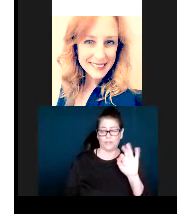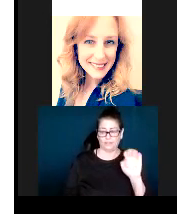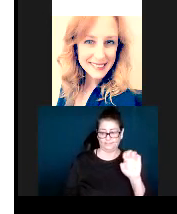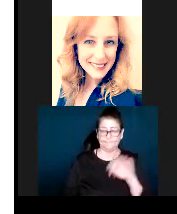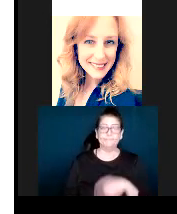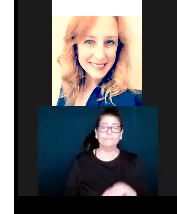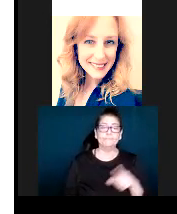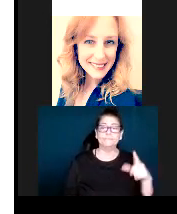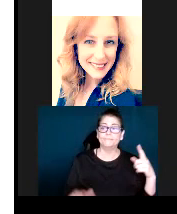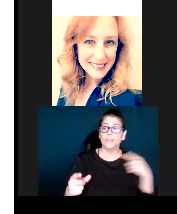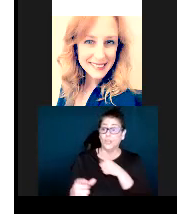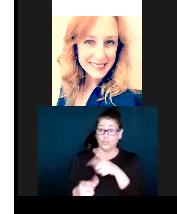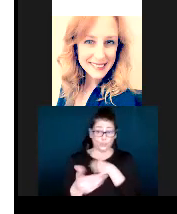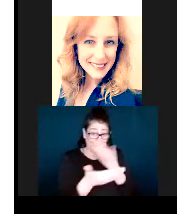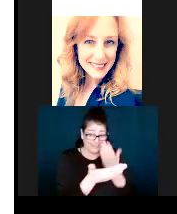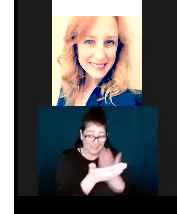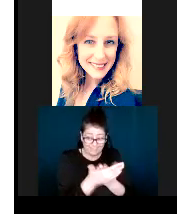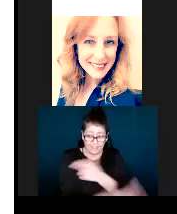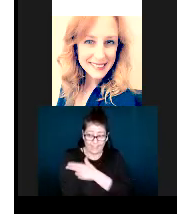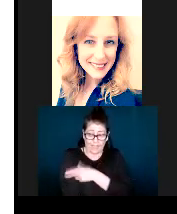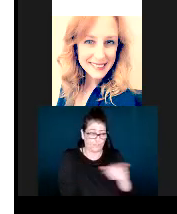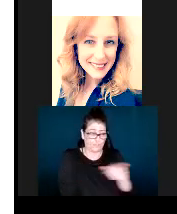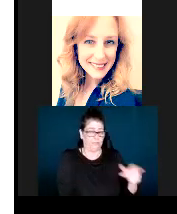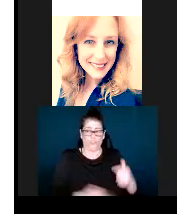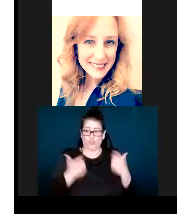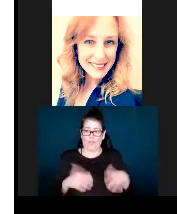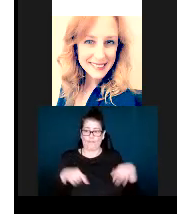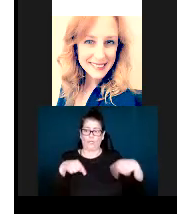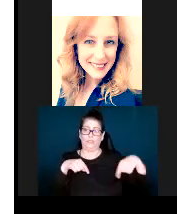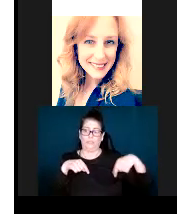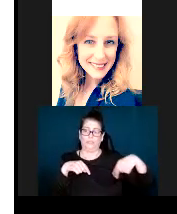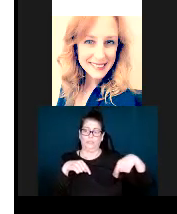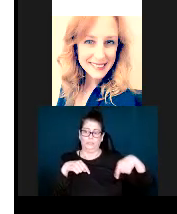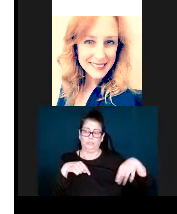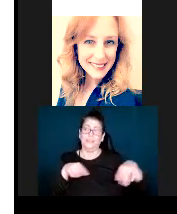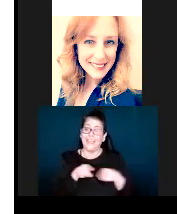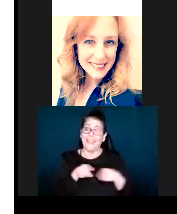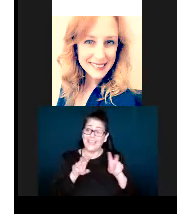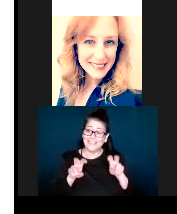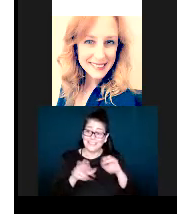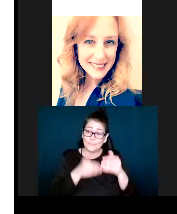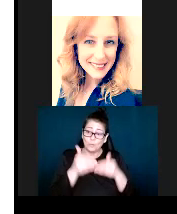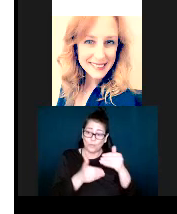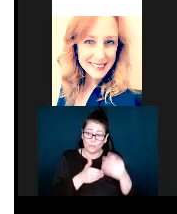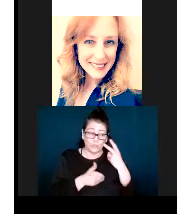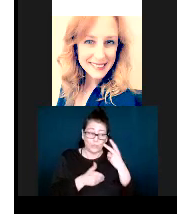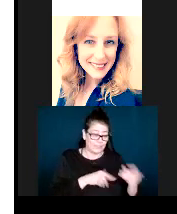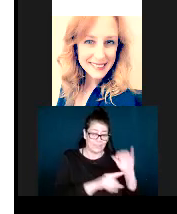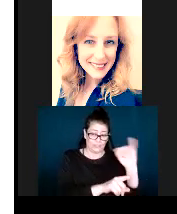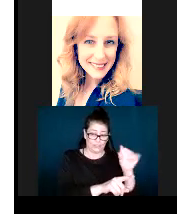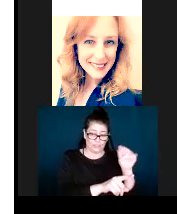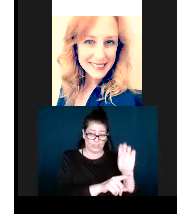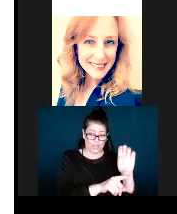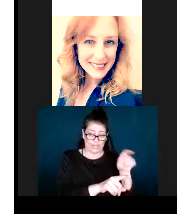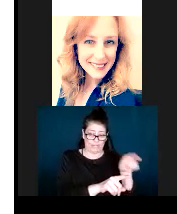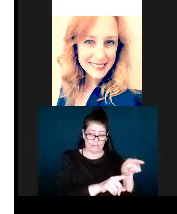is clearly distraught and very anxious about the exam. As the exam proceeds, you see that Jane, the survivor, is